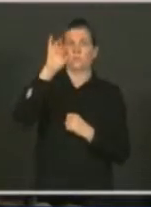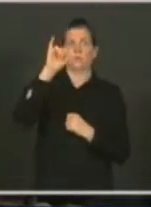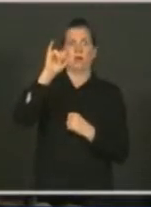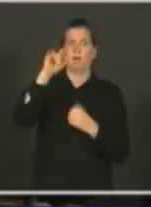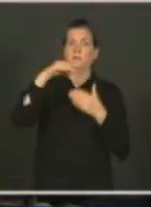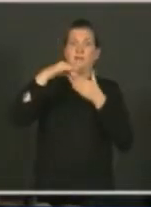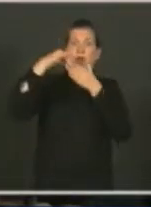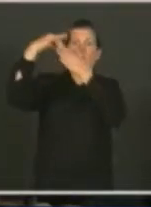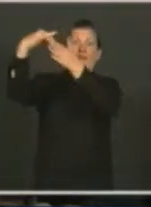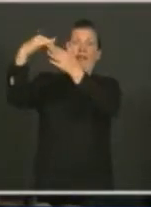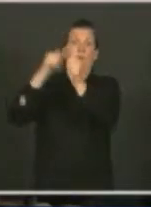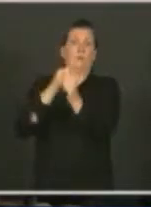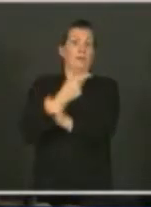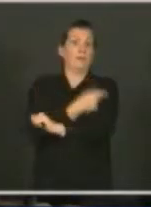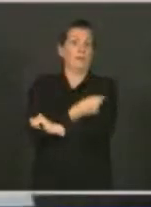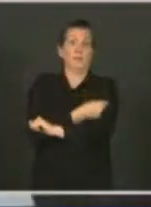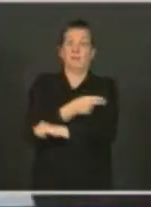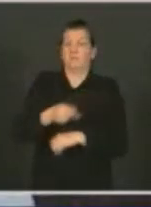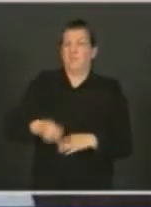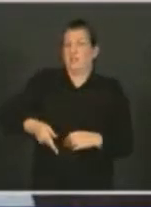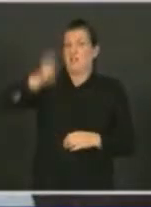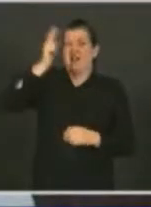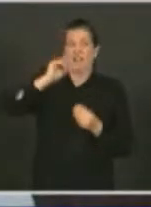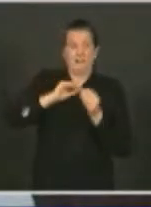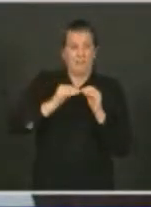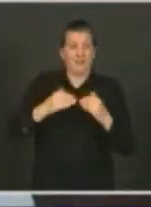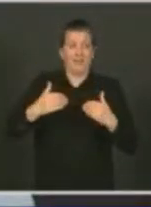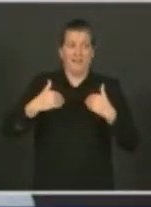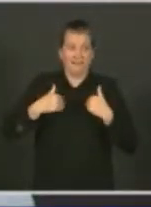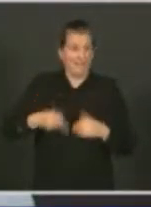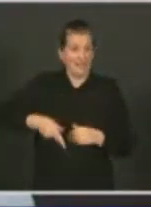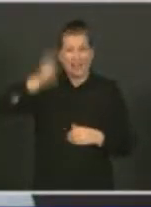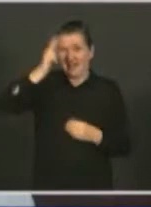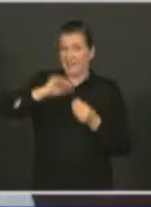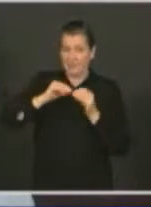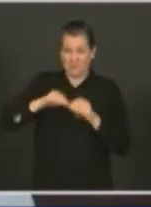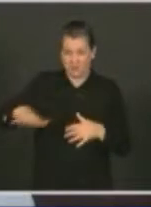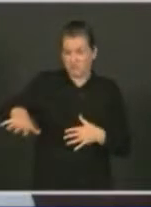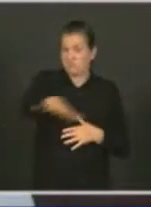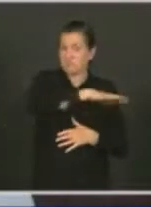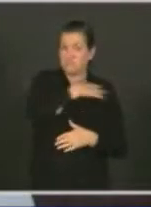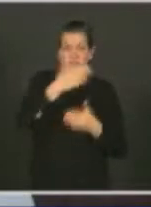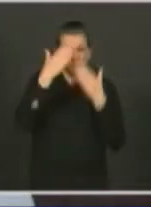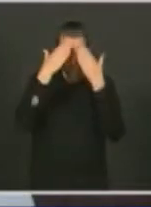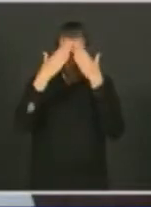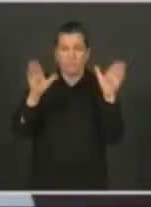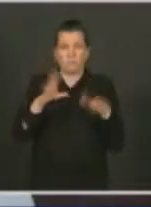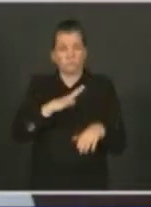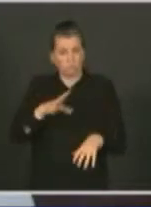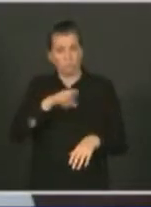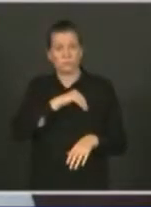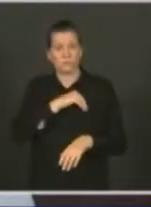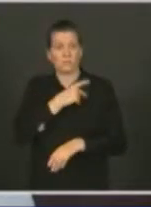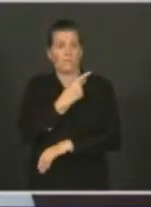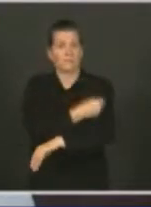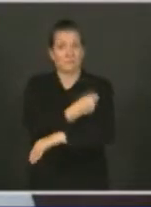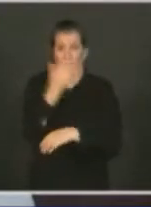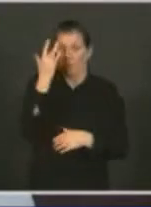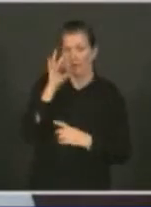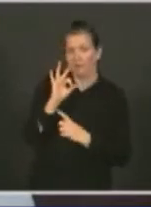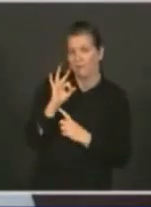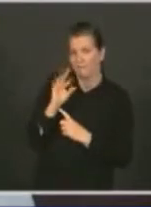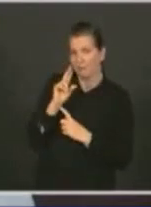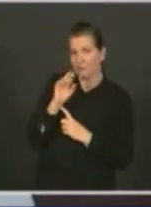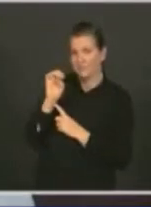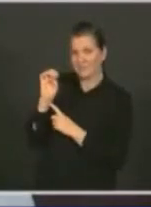immunization. We're going to leverage that infrastructure, that success over time to really roll